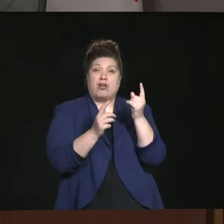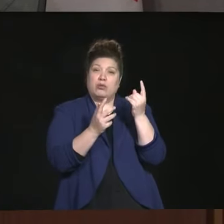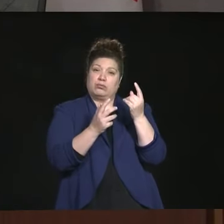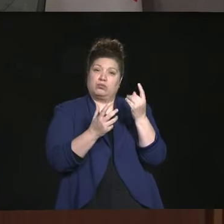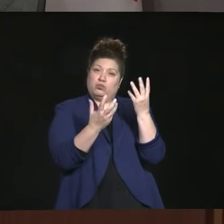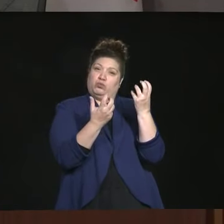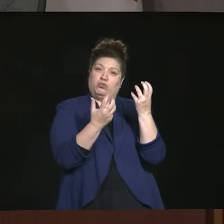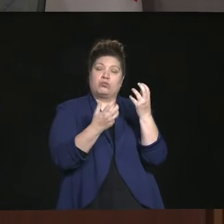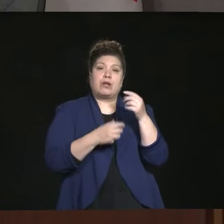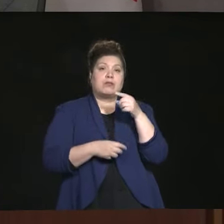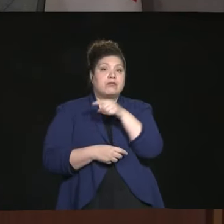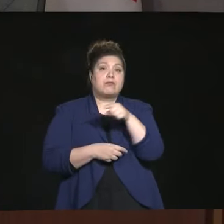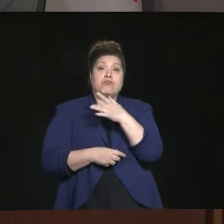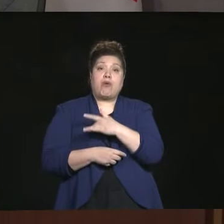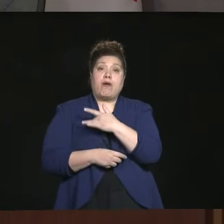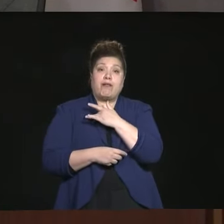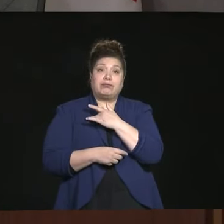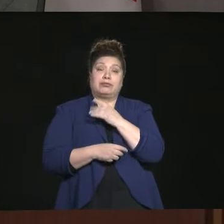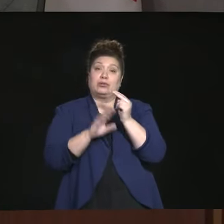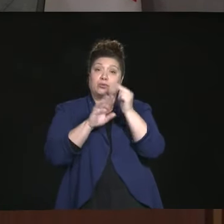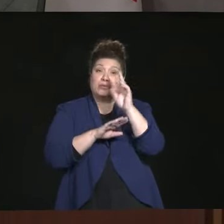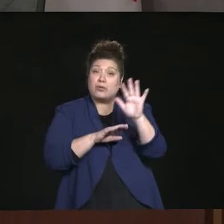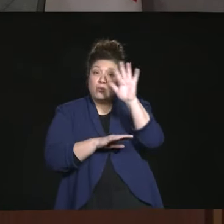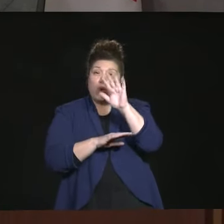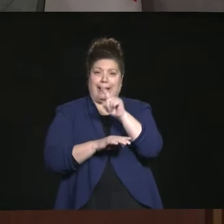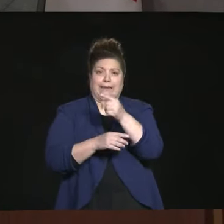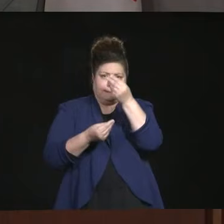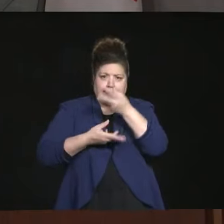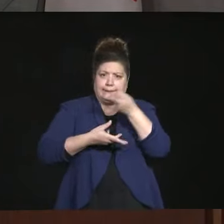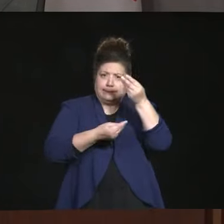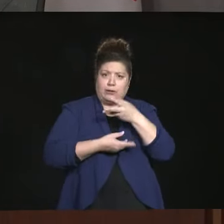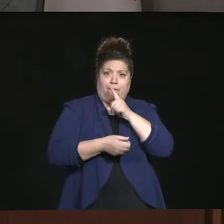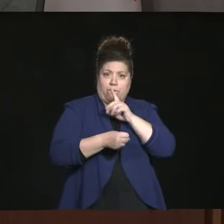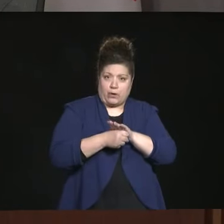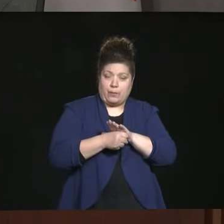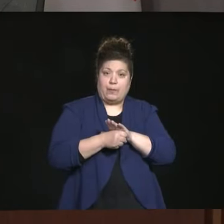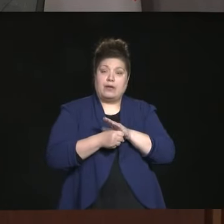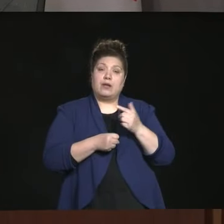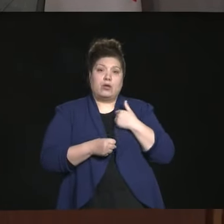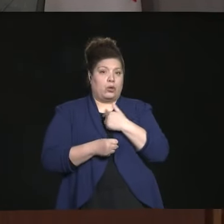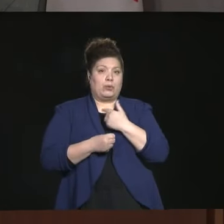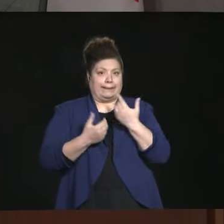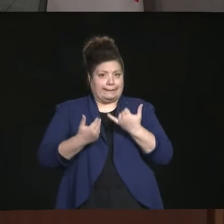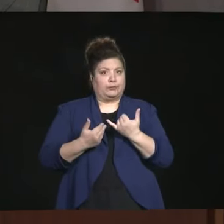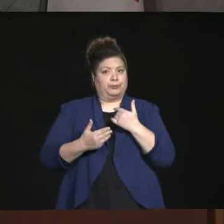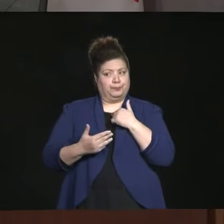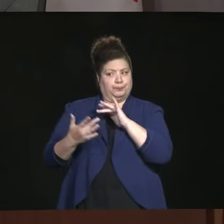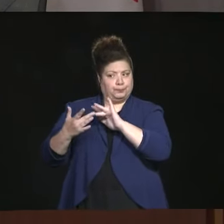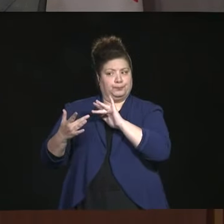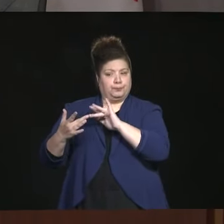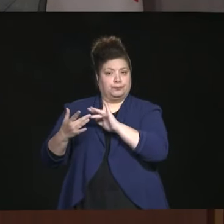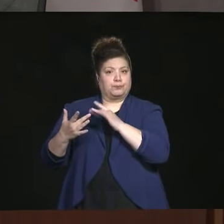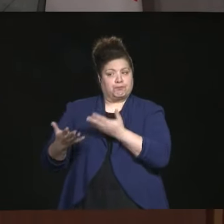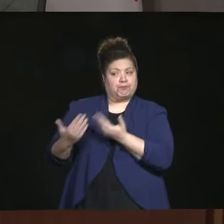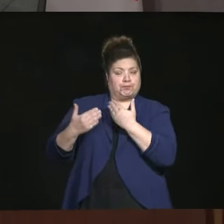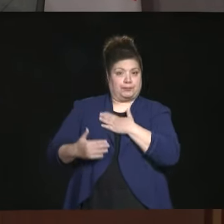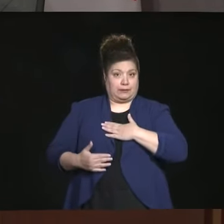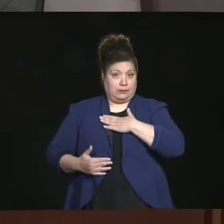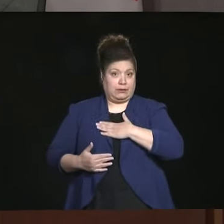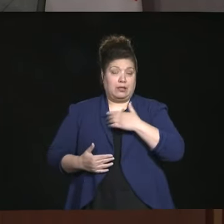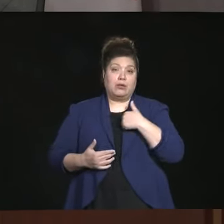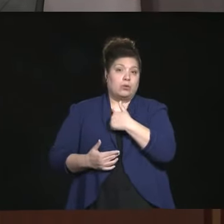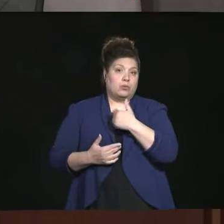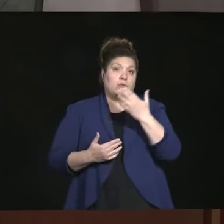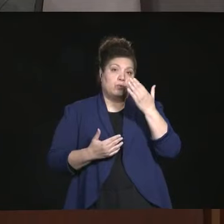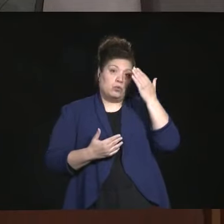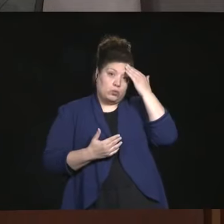working very hard to do that. But of course, we do know of a number of healthcare workers, and particularly related to the long-term care